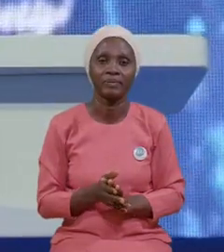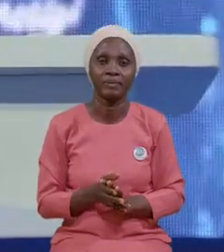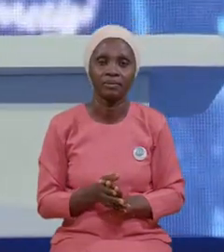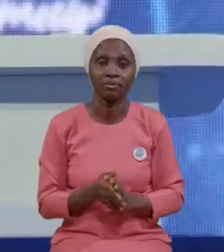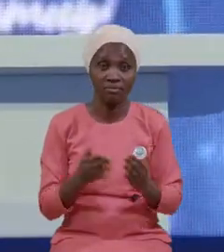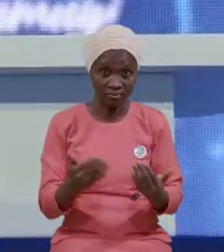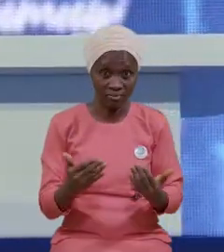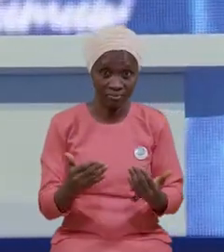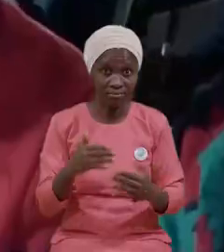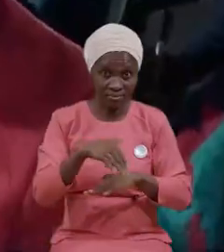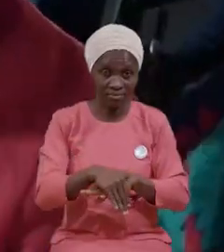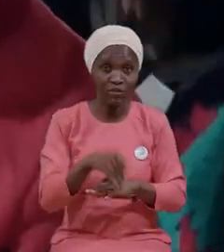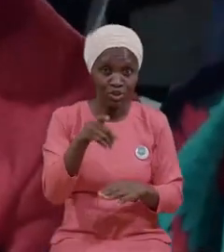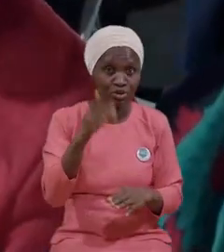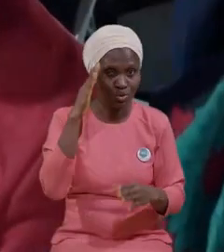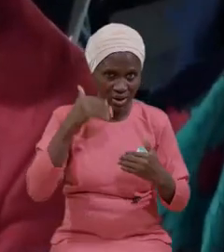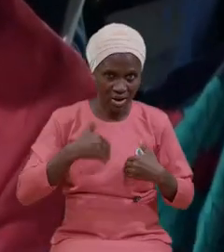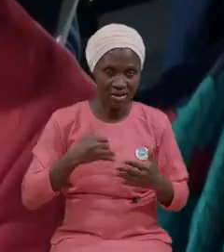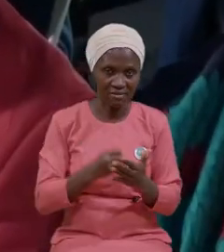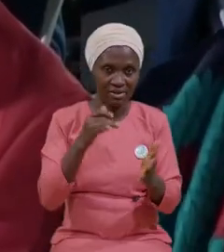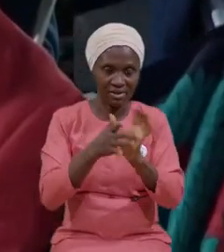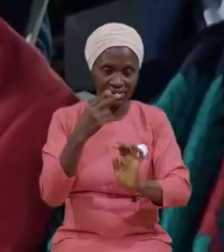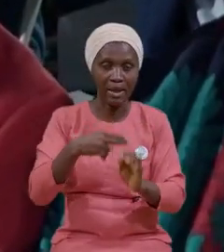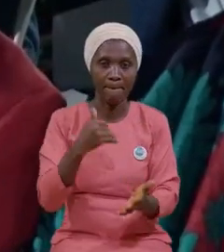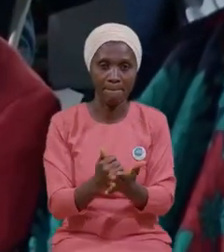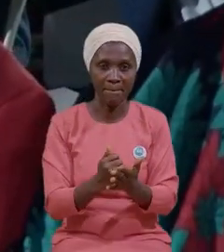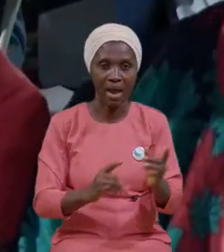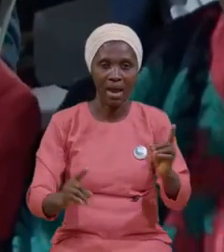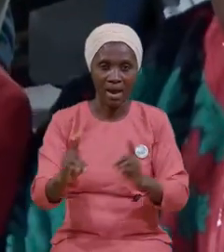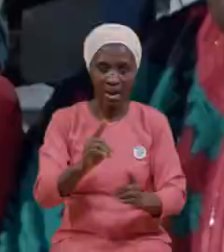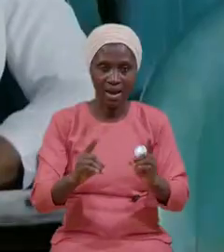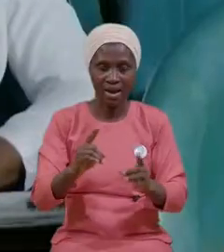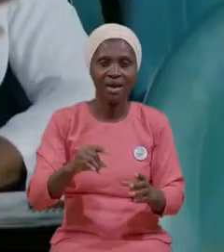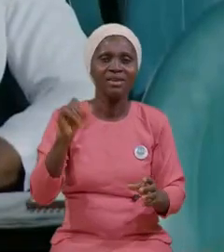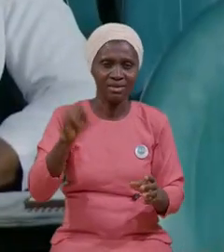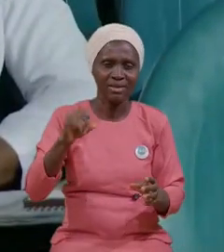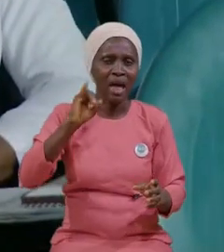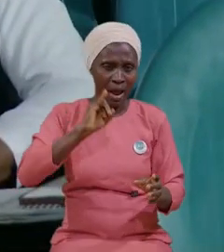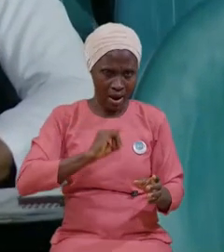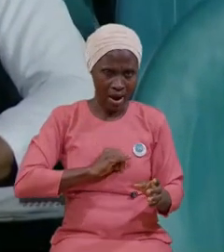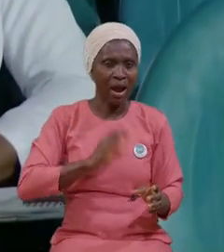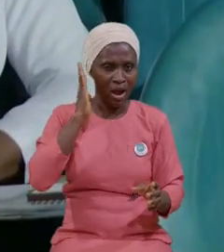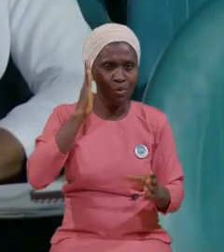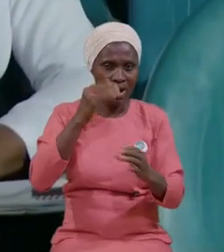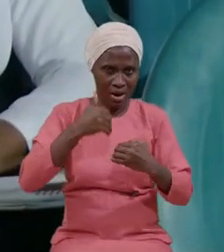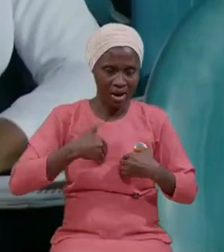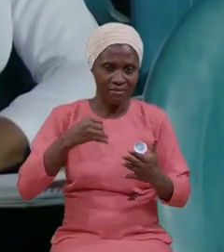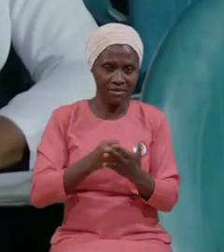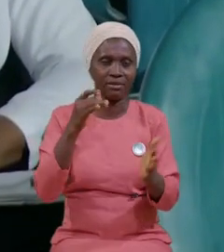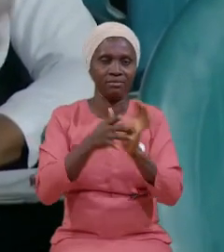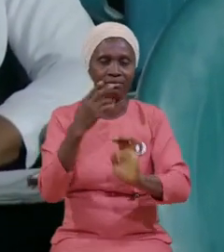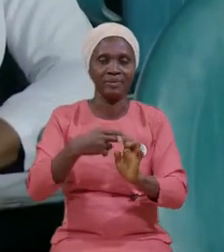Tonight, you are going to have it. Say, I am going to have it.